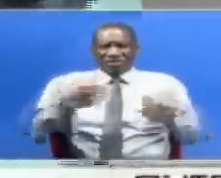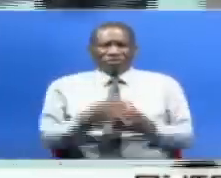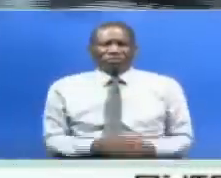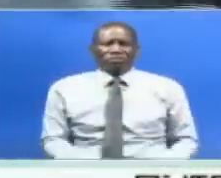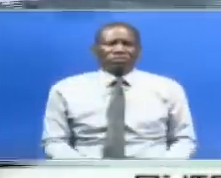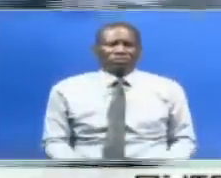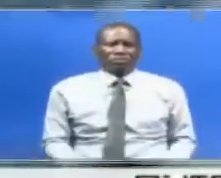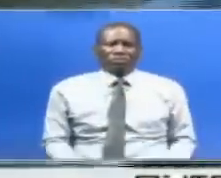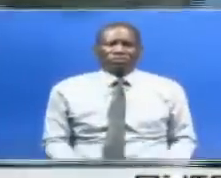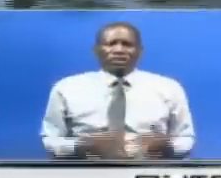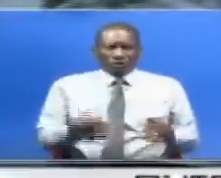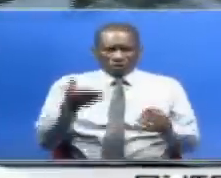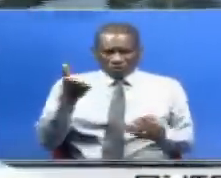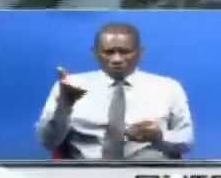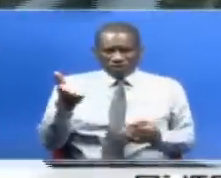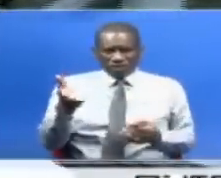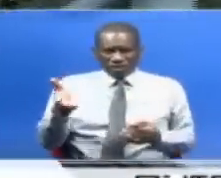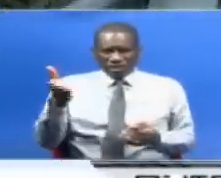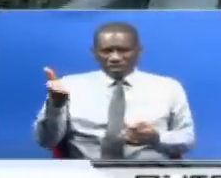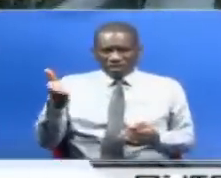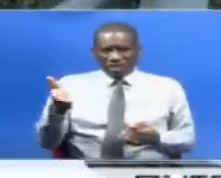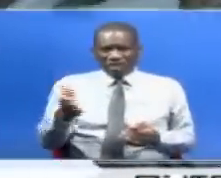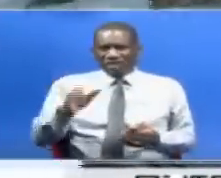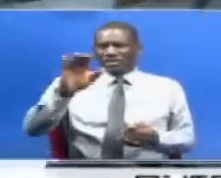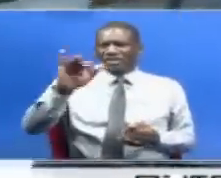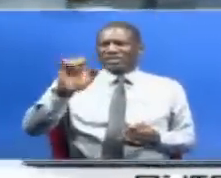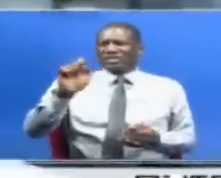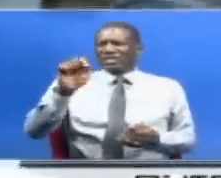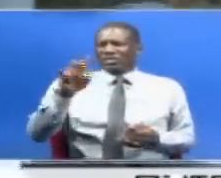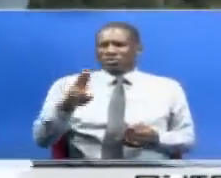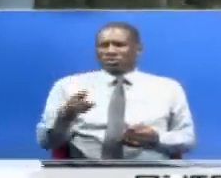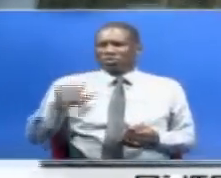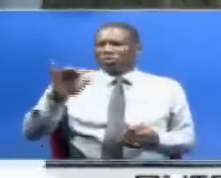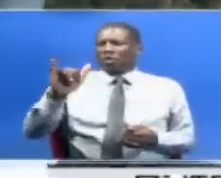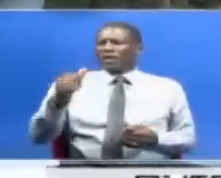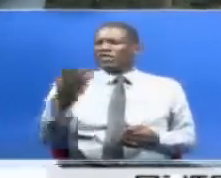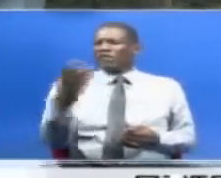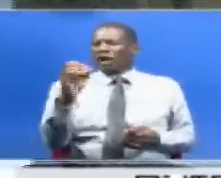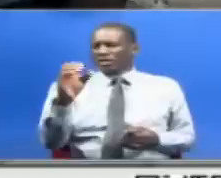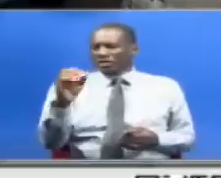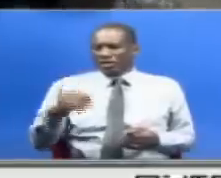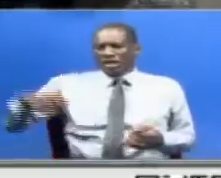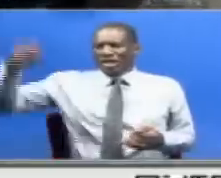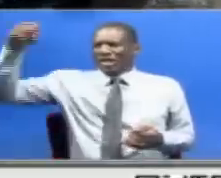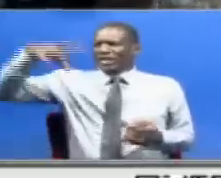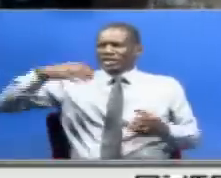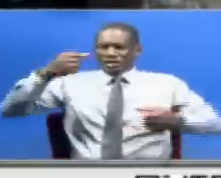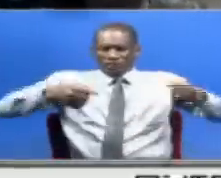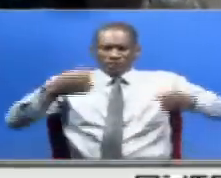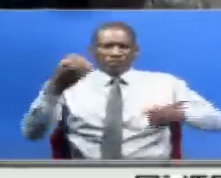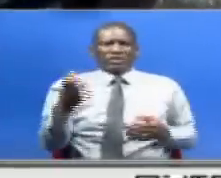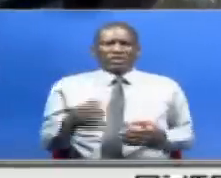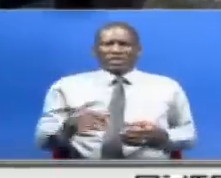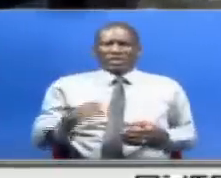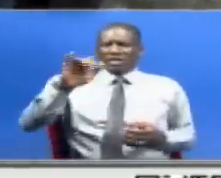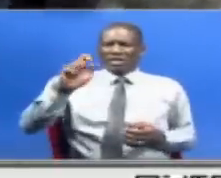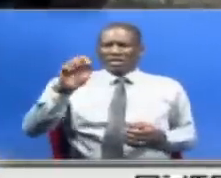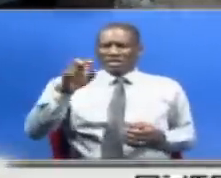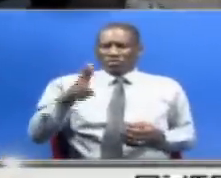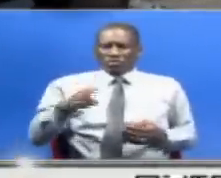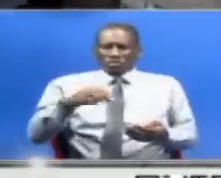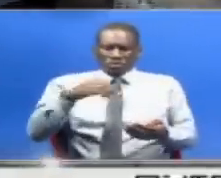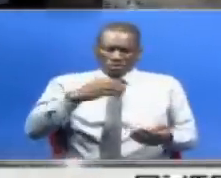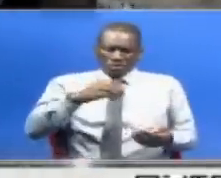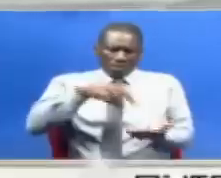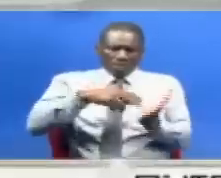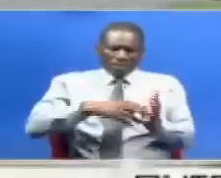So this is the Yetu Y200 full electric car. Yetu to mean this